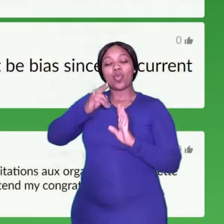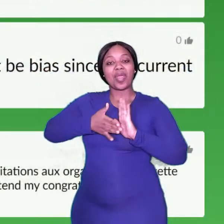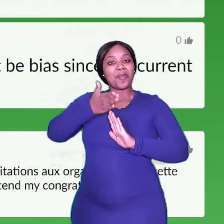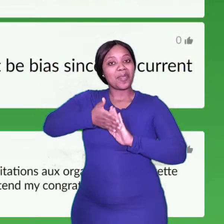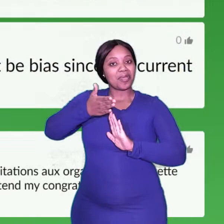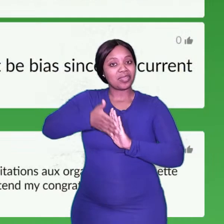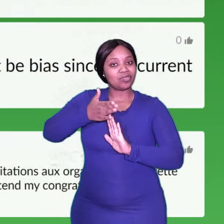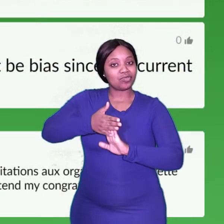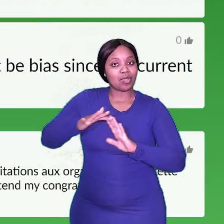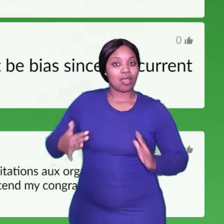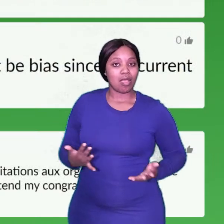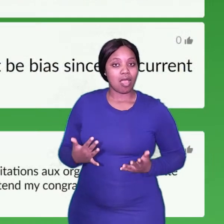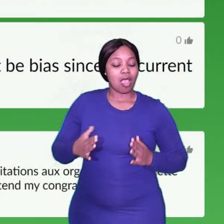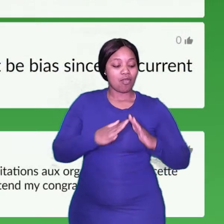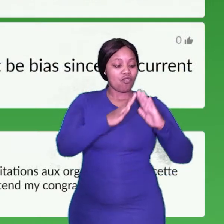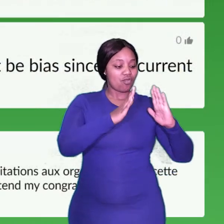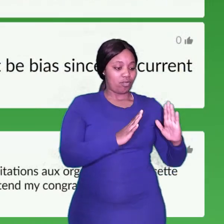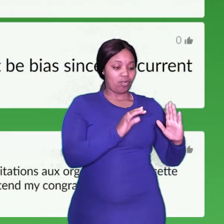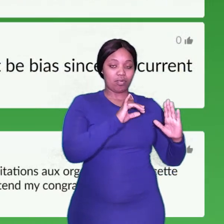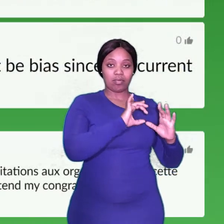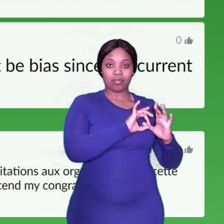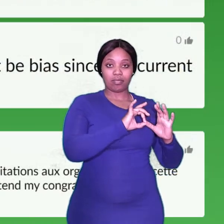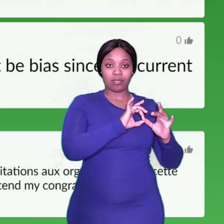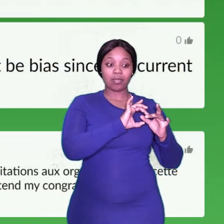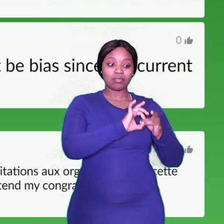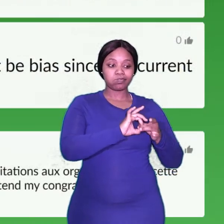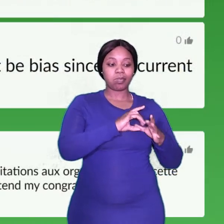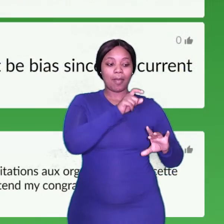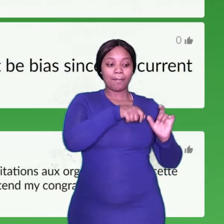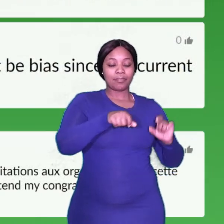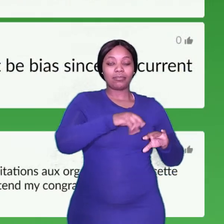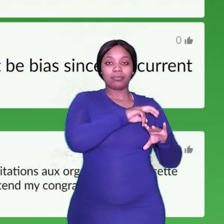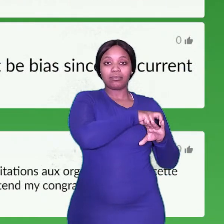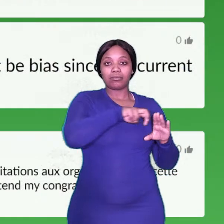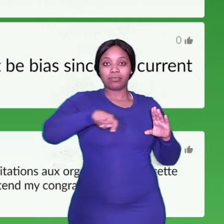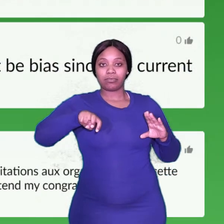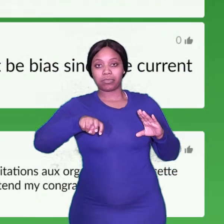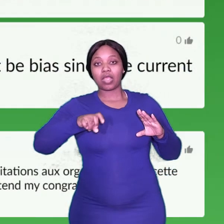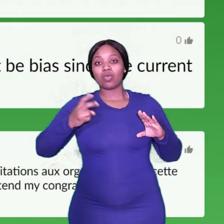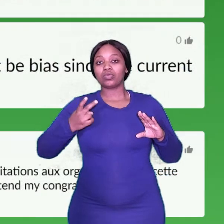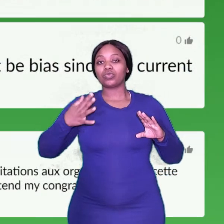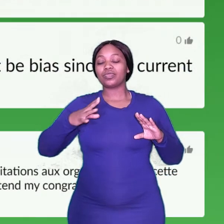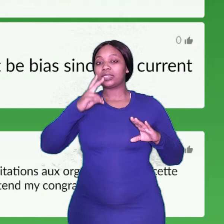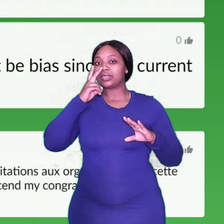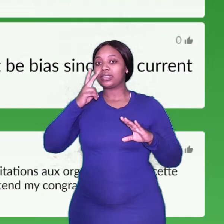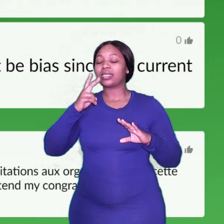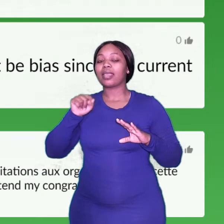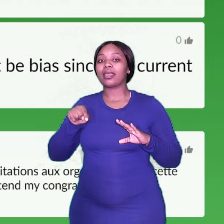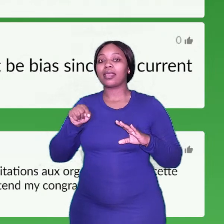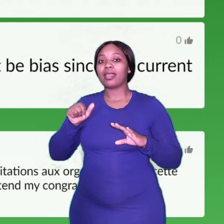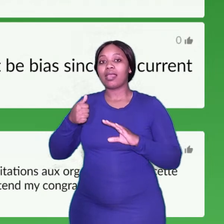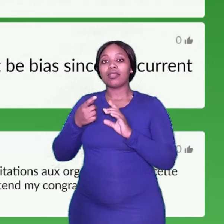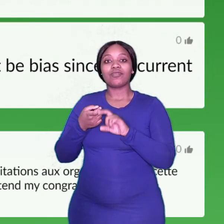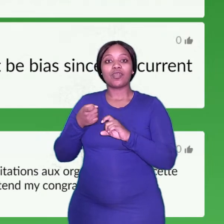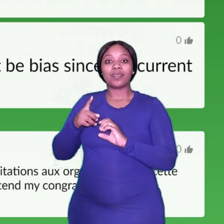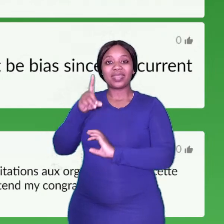household types in the study. And then also I saw another one from Diego. What do we know